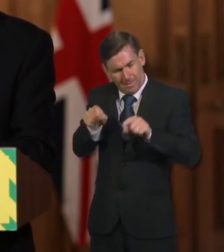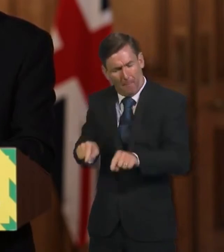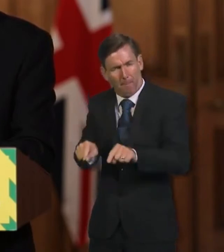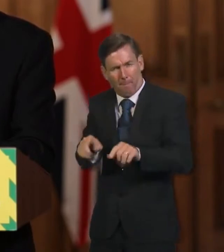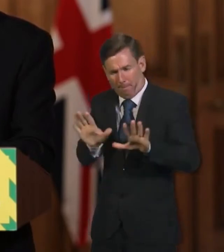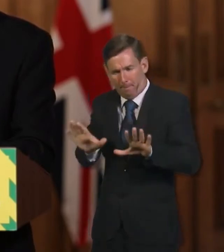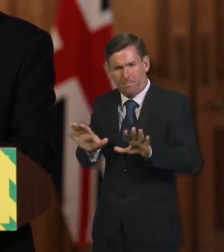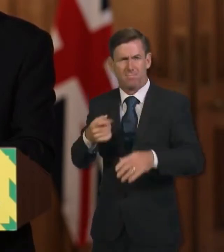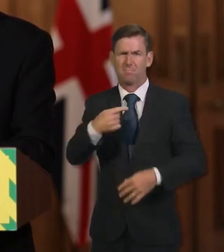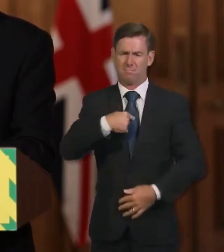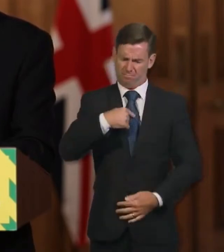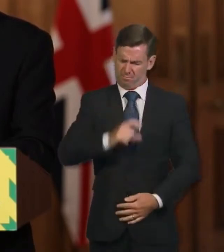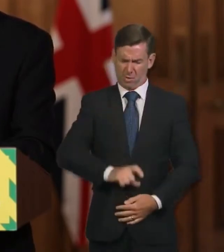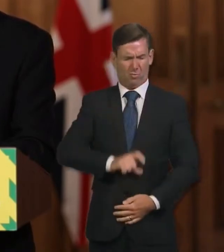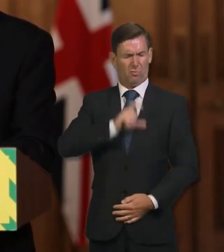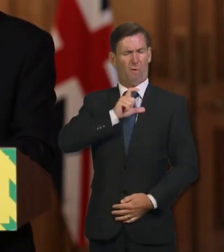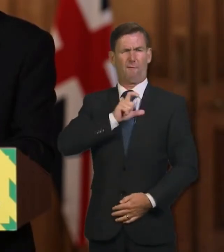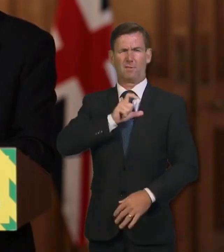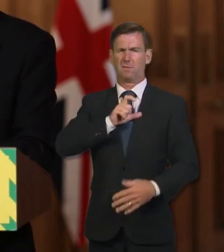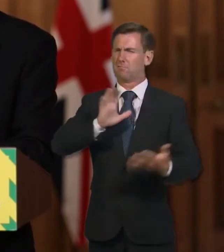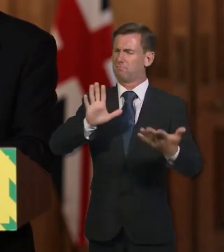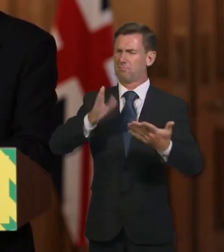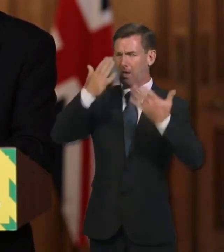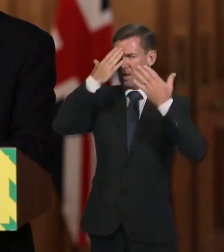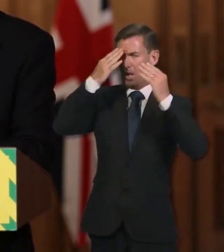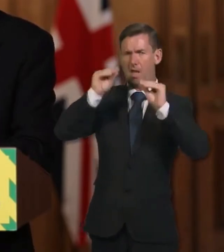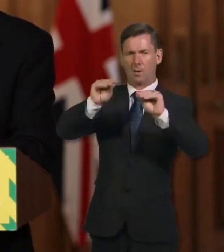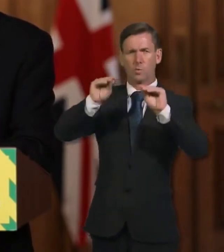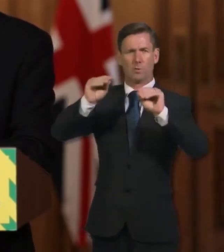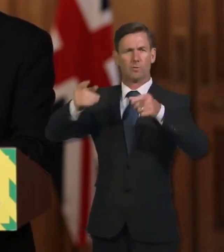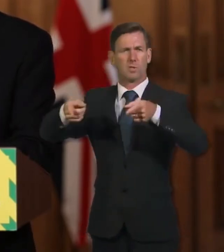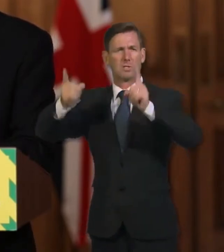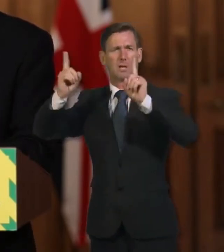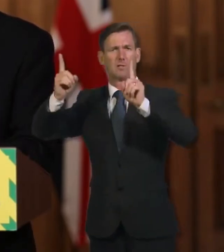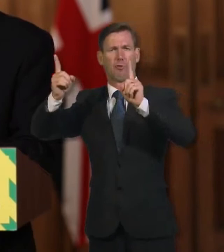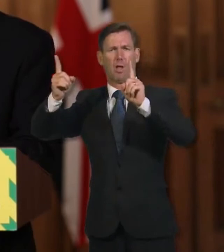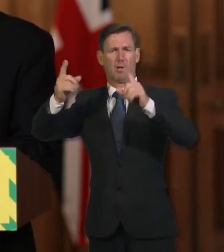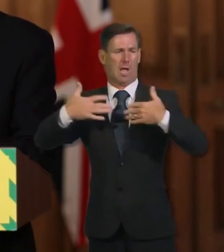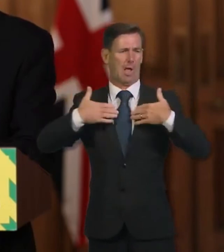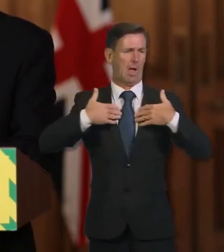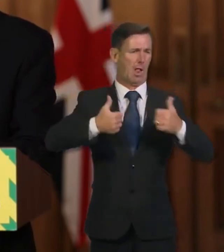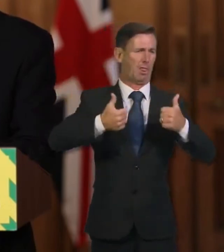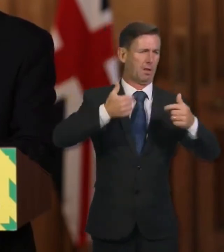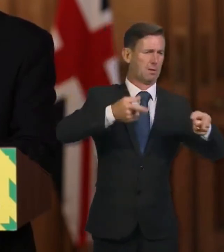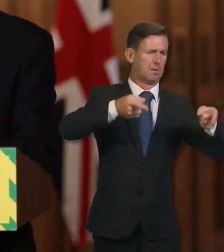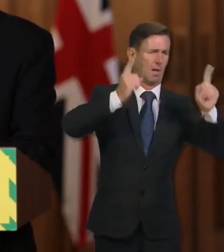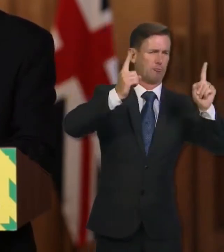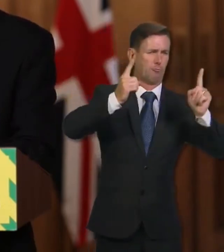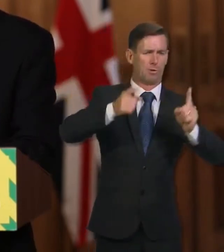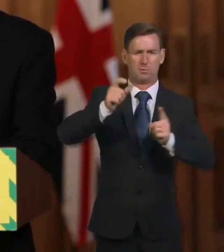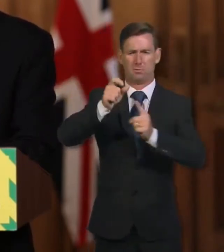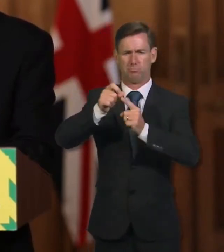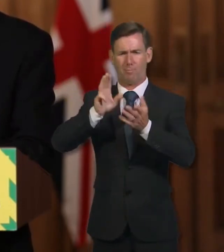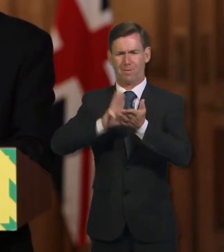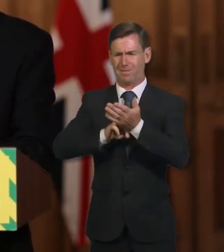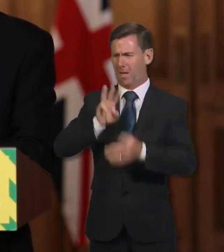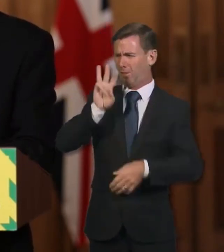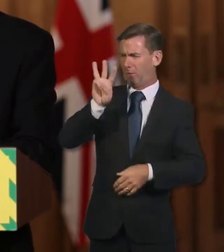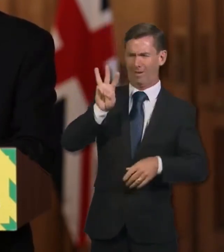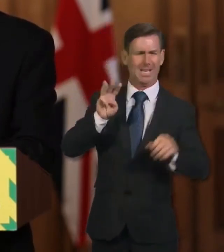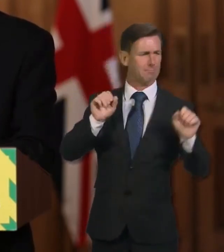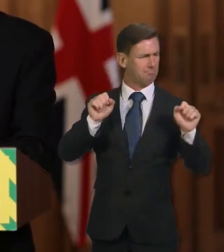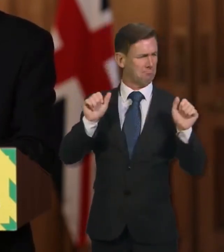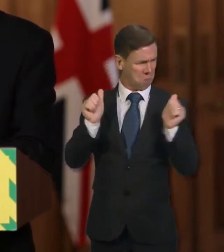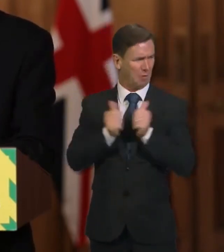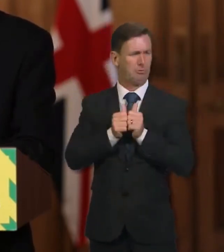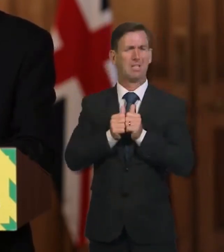Education Secretary and the Health Secretary and the Prime Minister would not have permitted this to happen were it not safe to do so. That's why we've